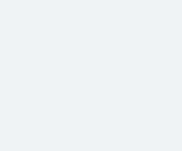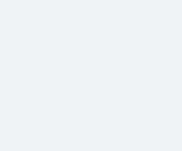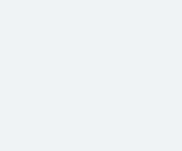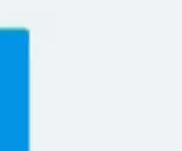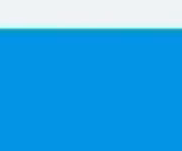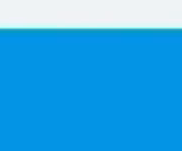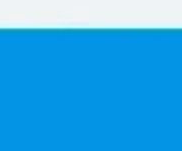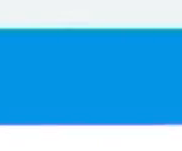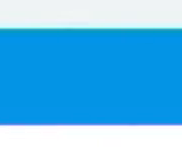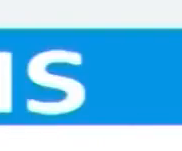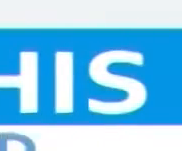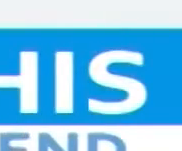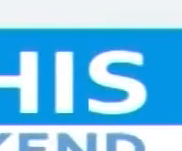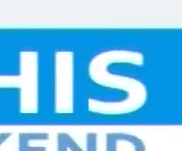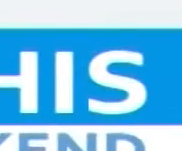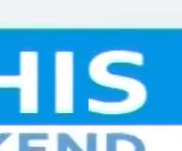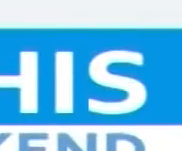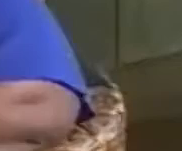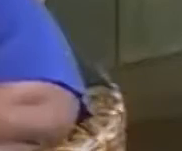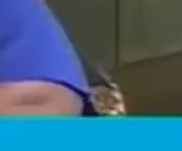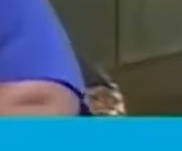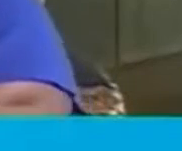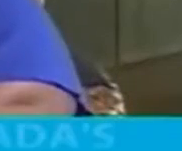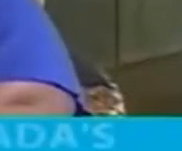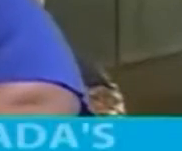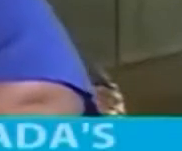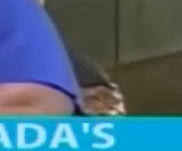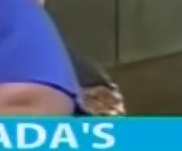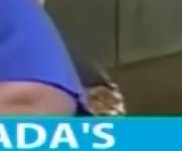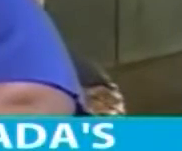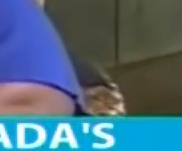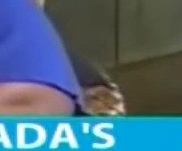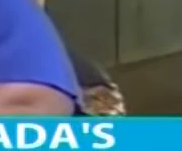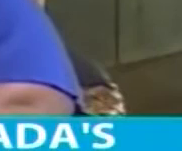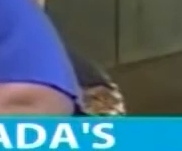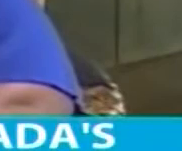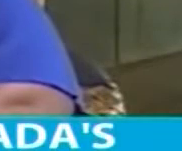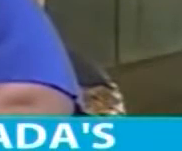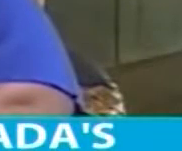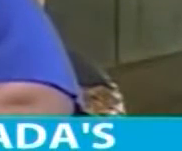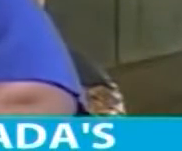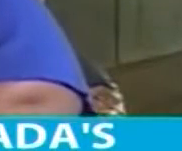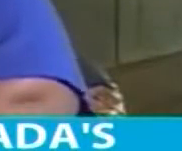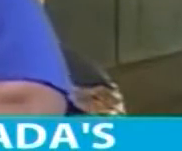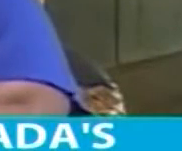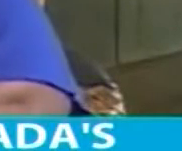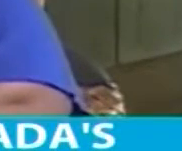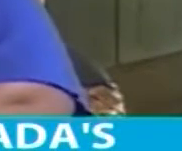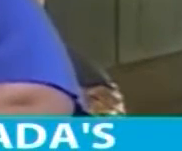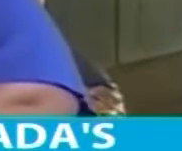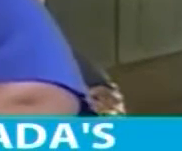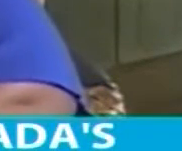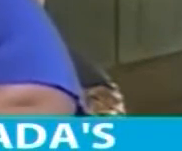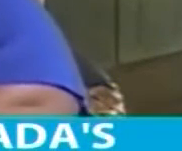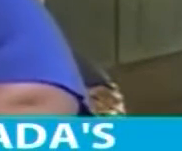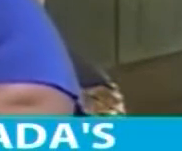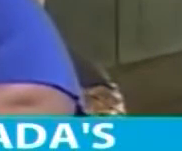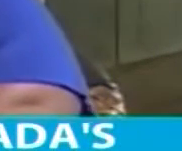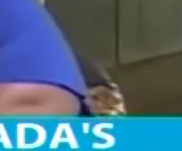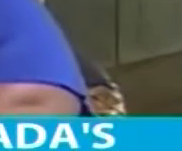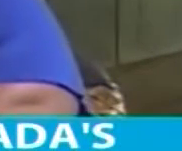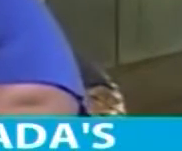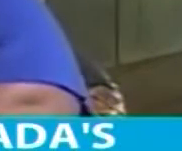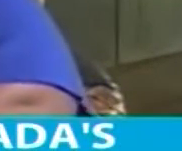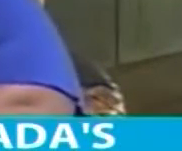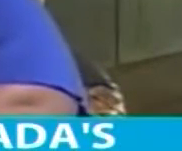This weekend on KBC Channel 1. I want to talk about women and the workplace. It is estimated today that women work